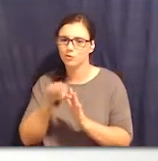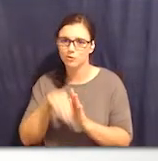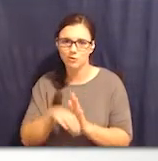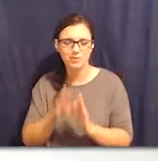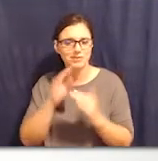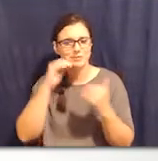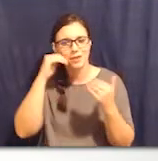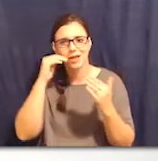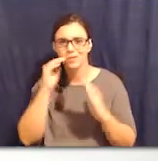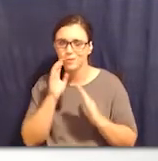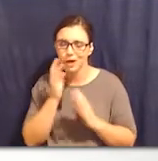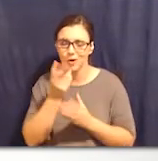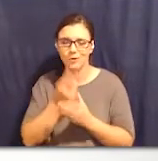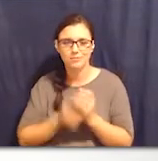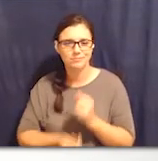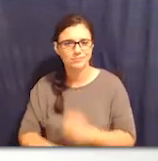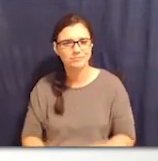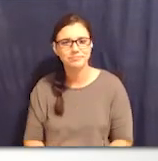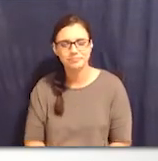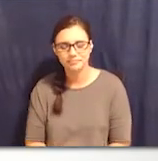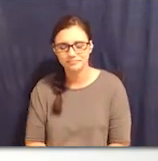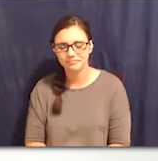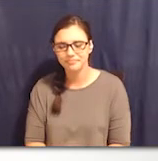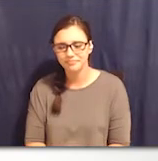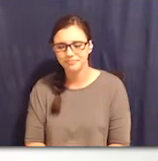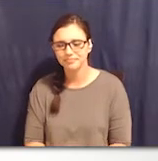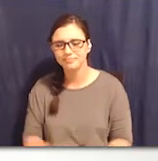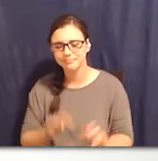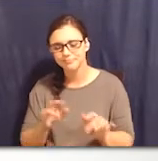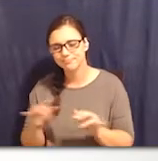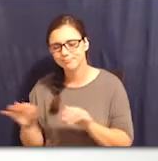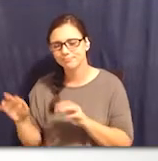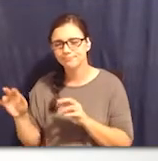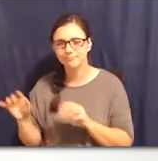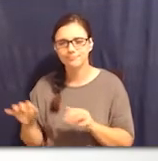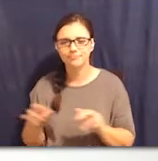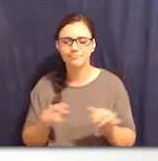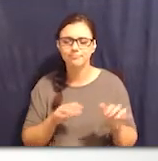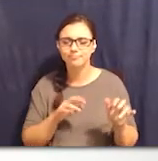on, whether in smile or frown.